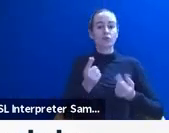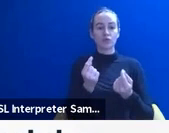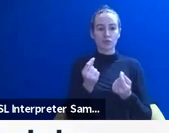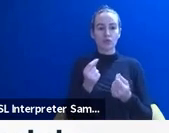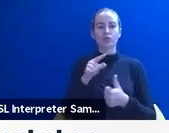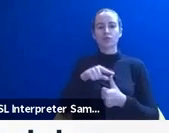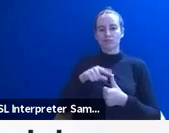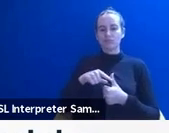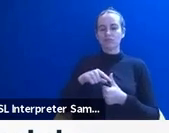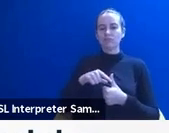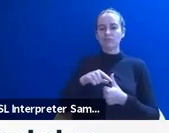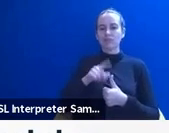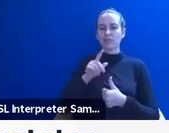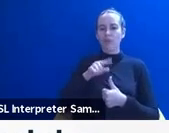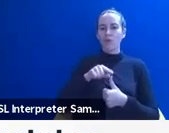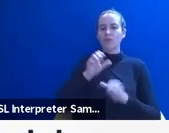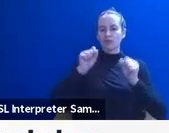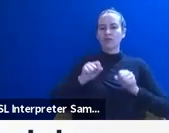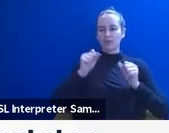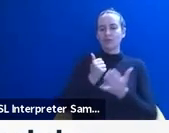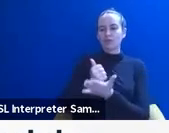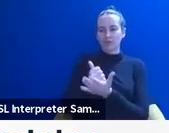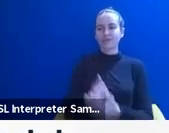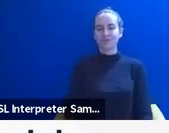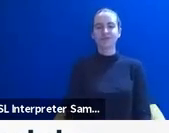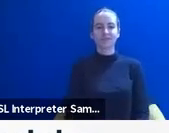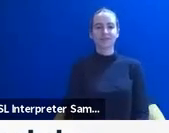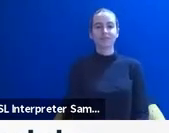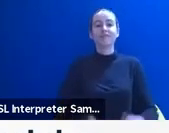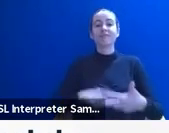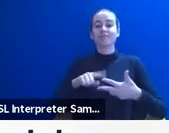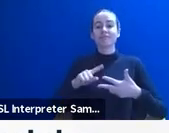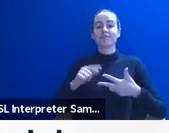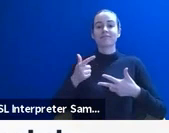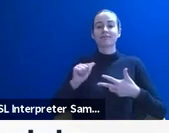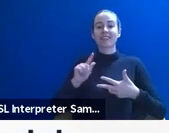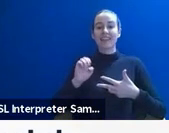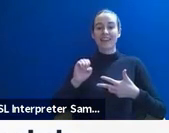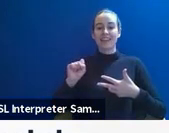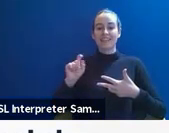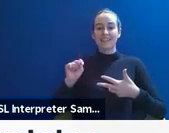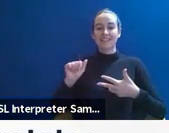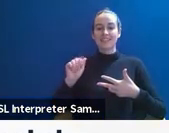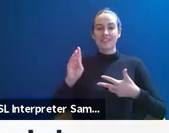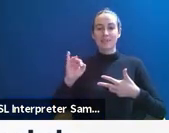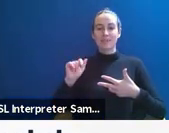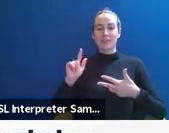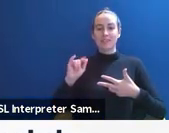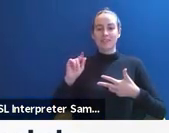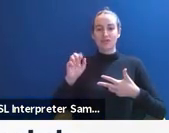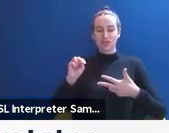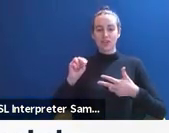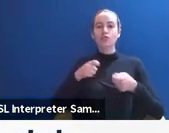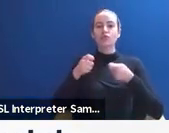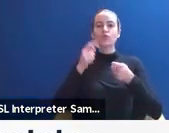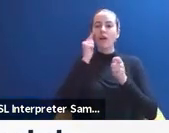habituation exercises to treat that symptom. Gaze stabilization is used to improve control of eye movement to